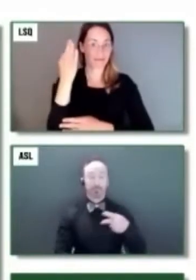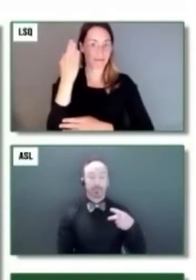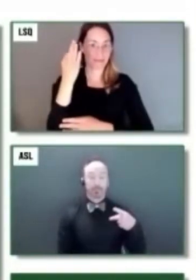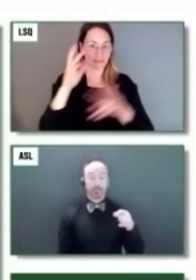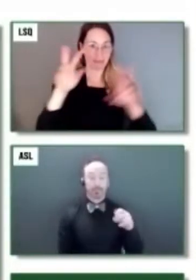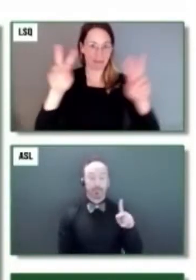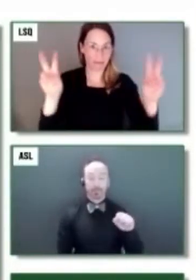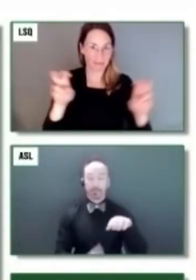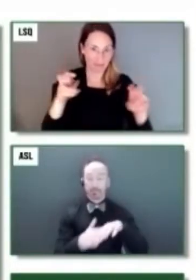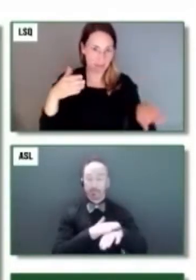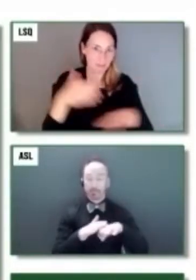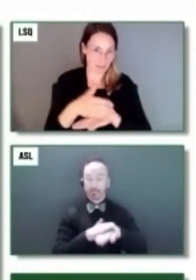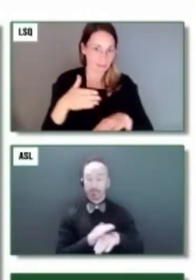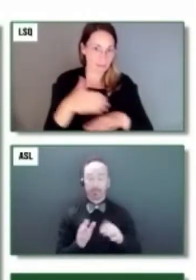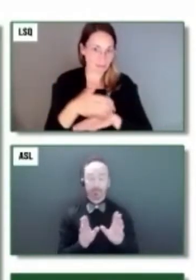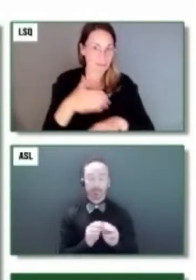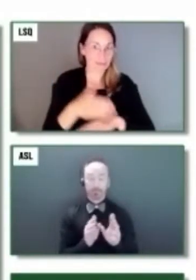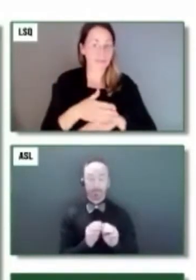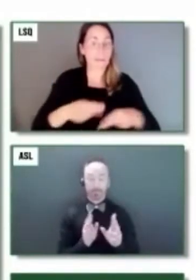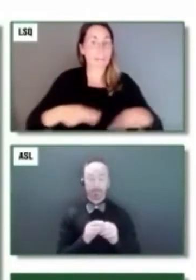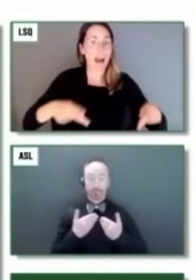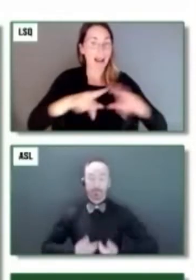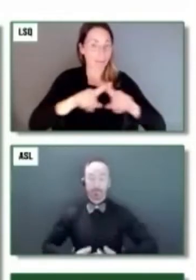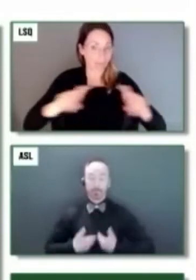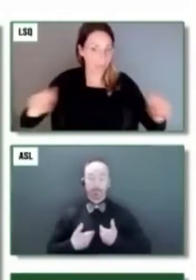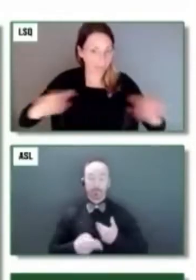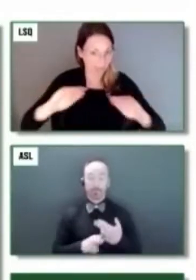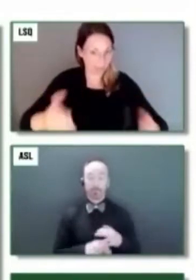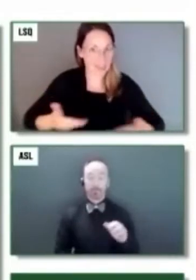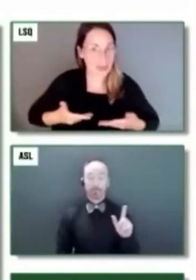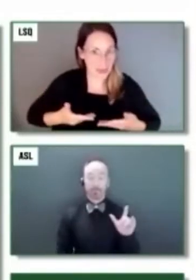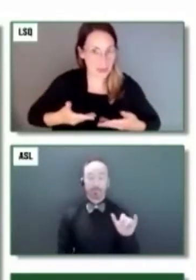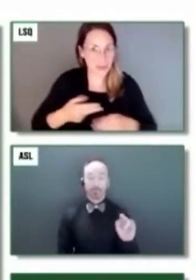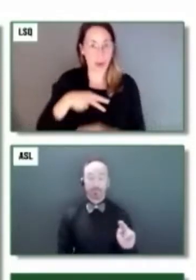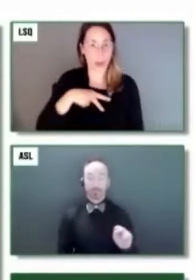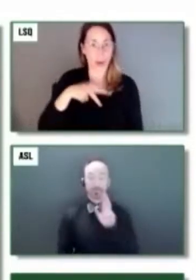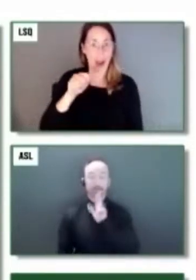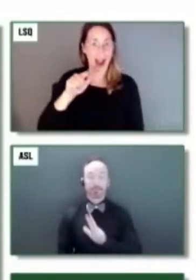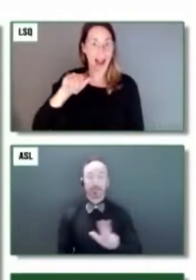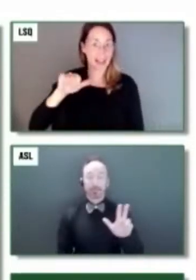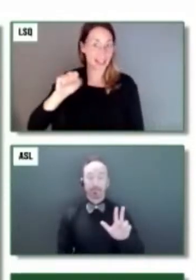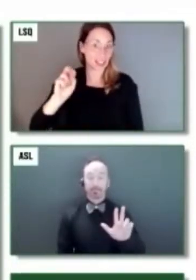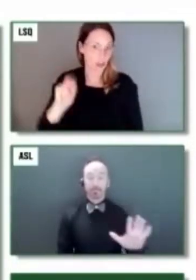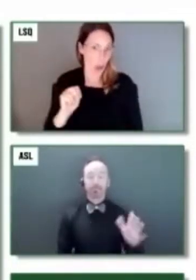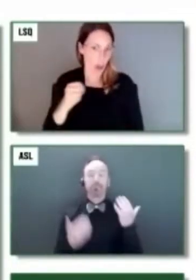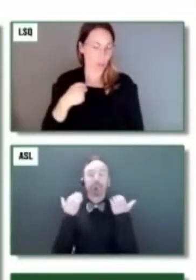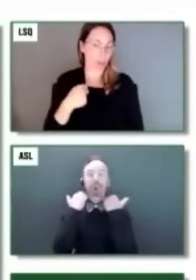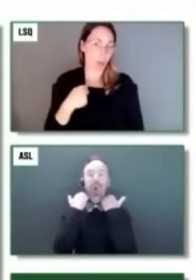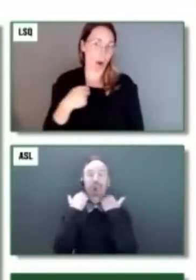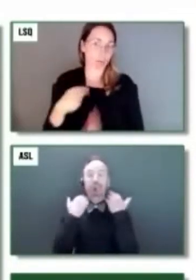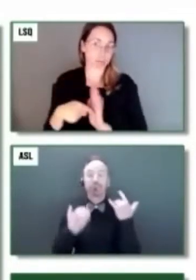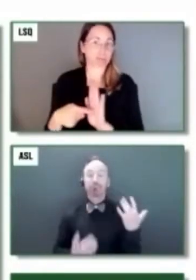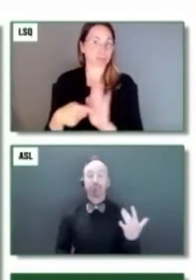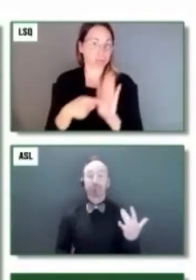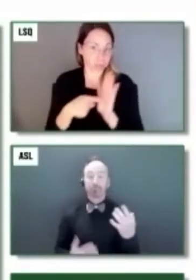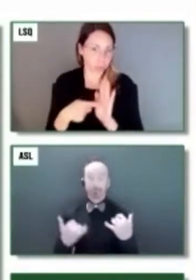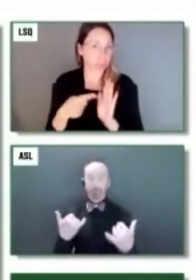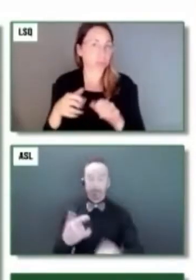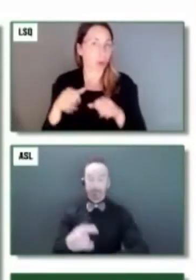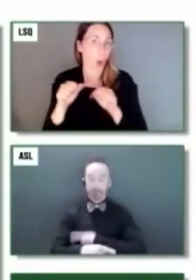today. I am a 35-year-old female with short, light brown hair, and today I'm wearing glasses, a lavender top, and a white